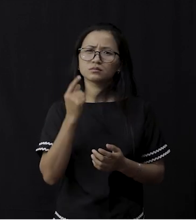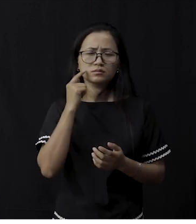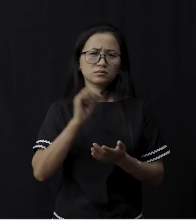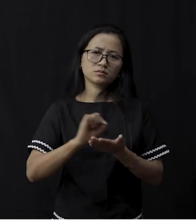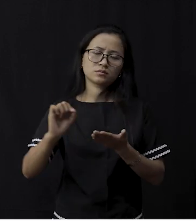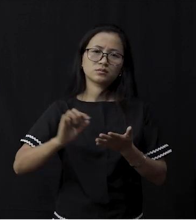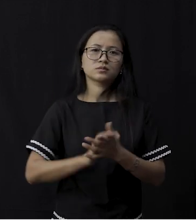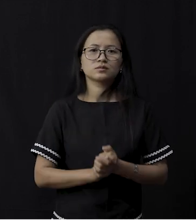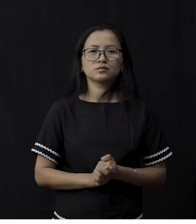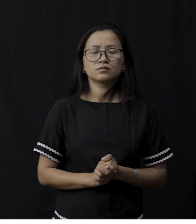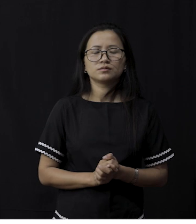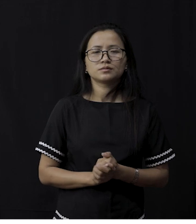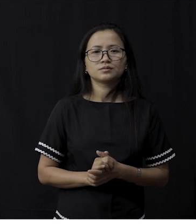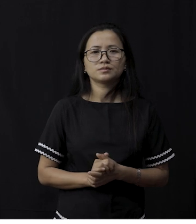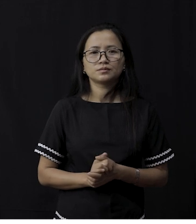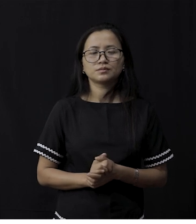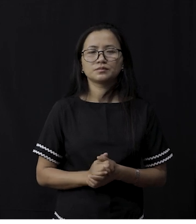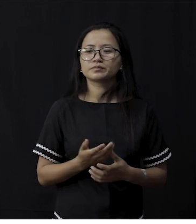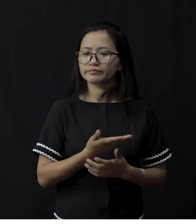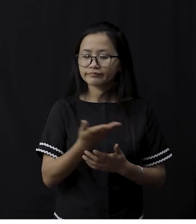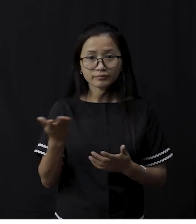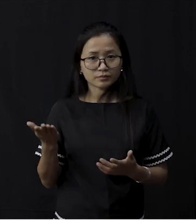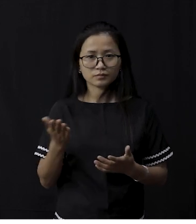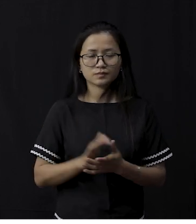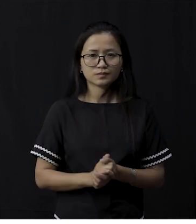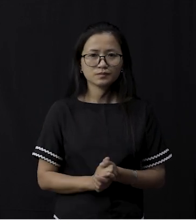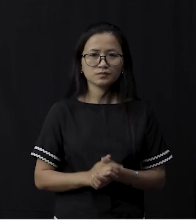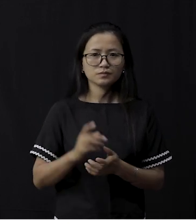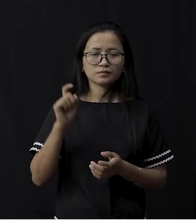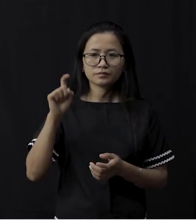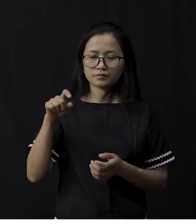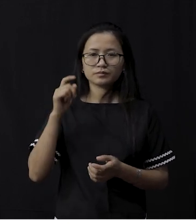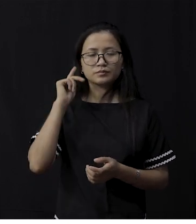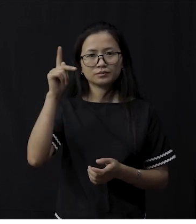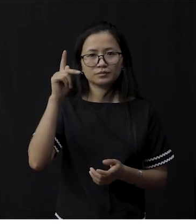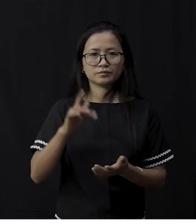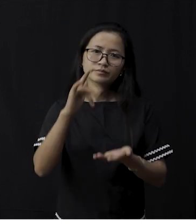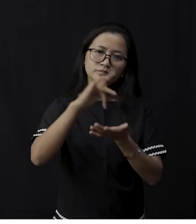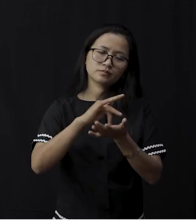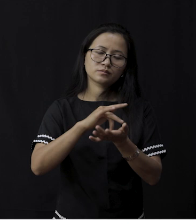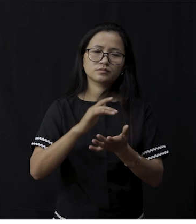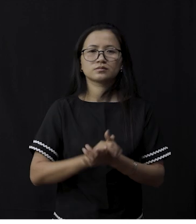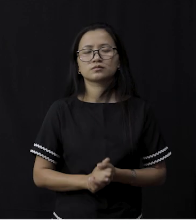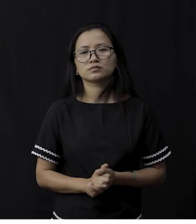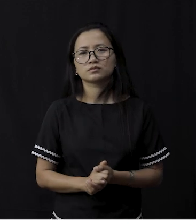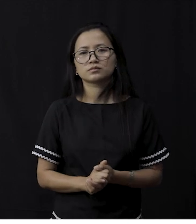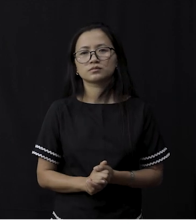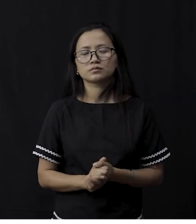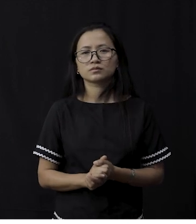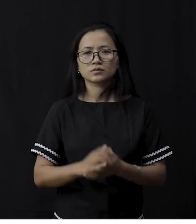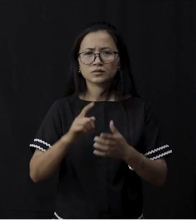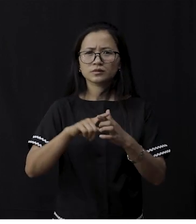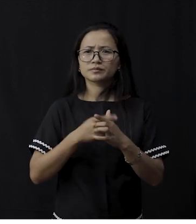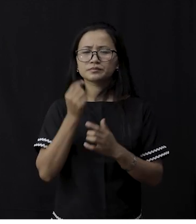pencil or your dad's pen, whichever is there. And Kohima is again a name of a place. So John, a name of a person, it's